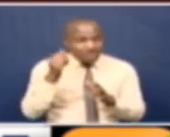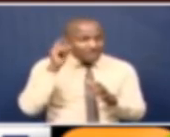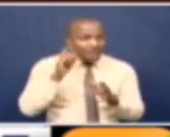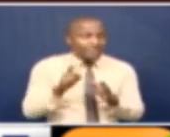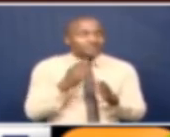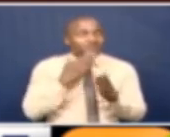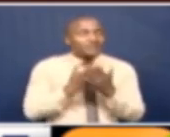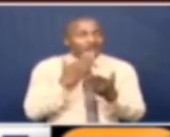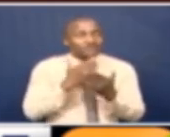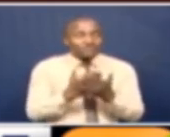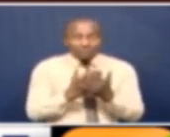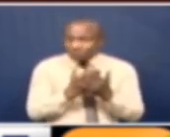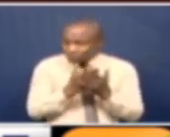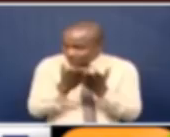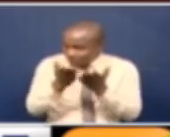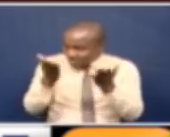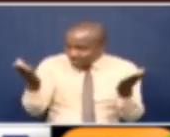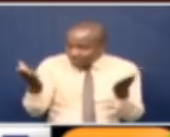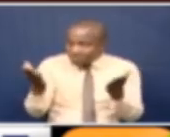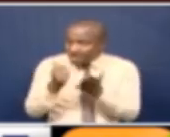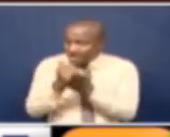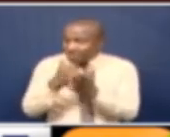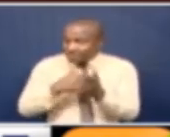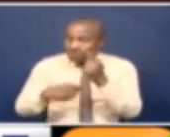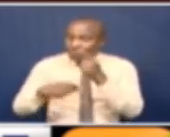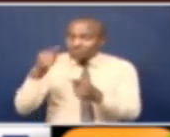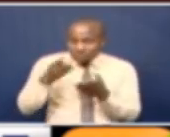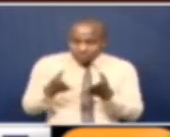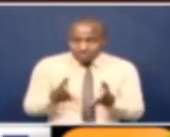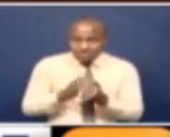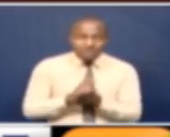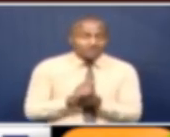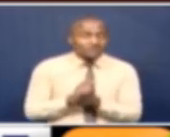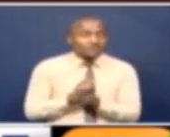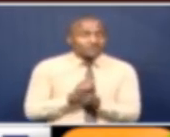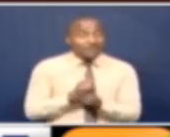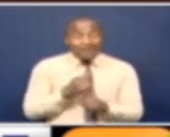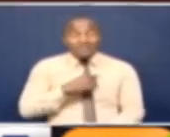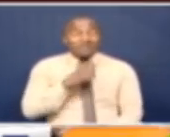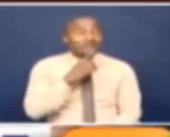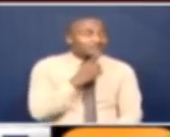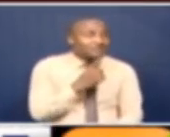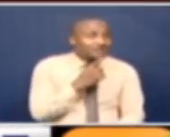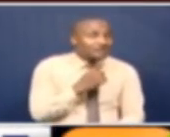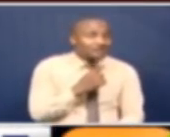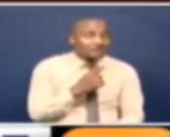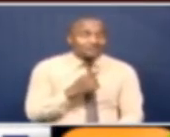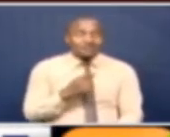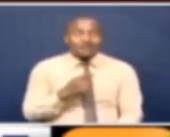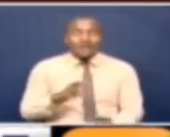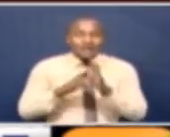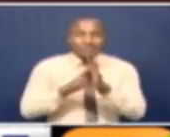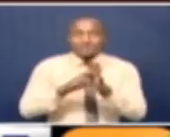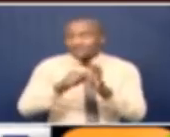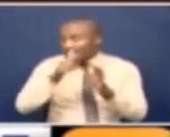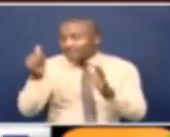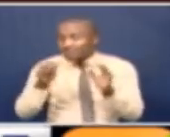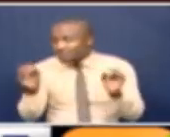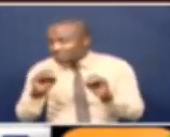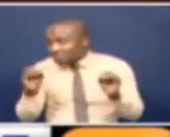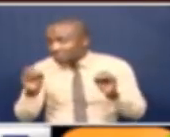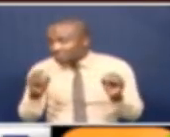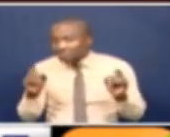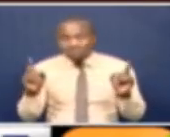thankful for them putting me where I am today. I am not saying that I will not represent any other community that lives in